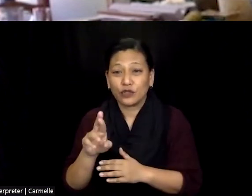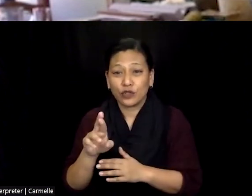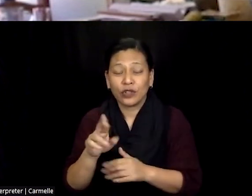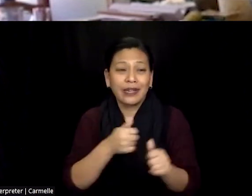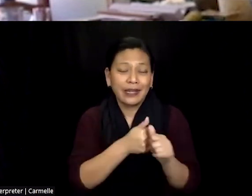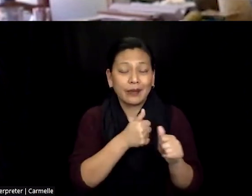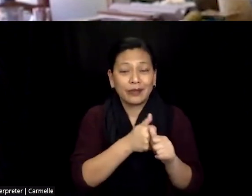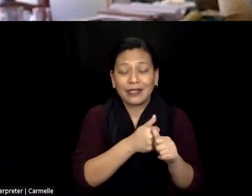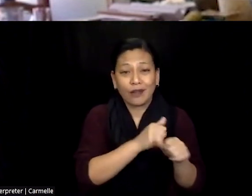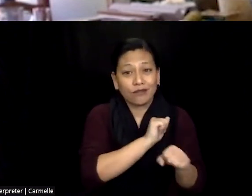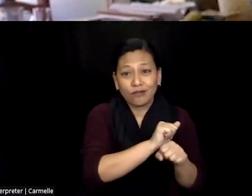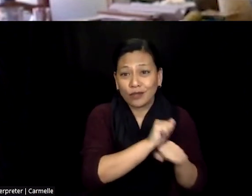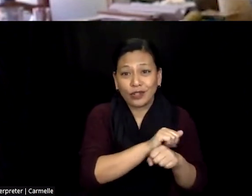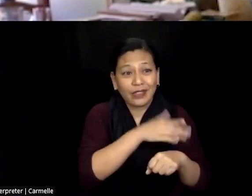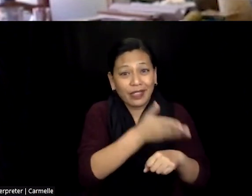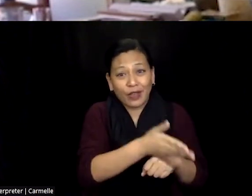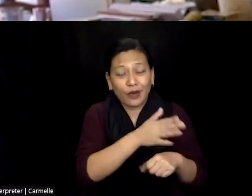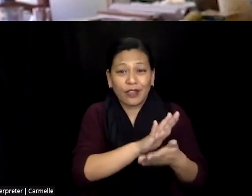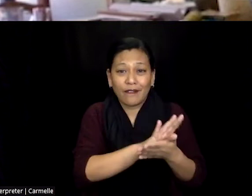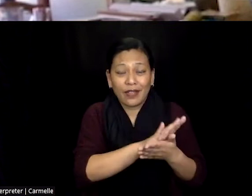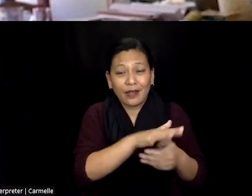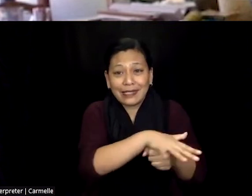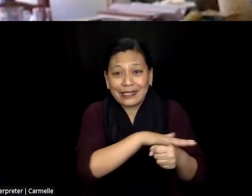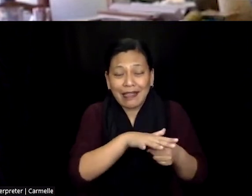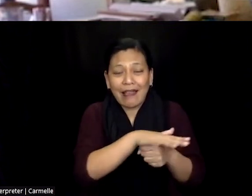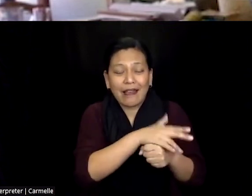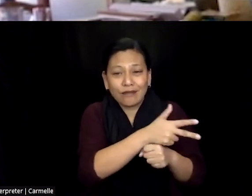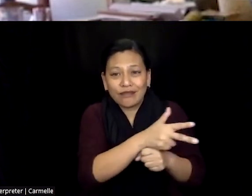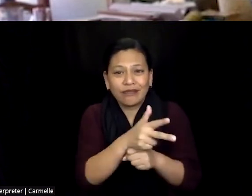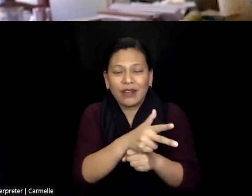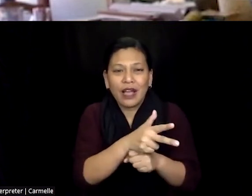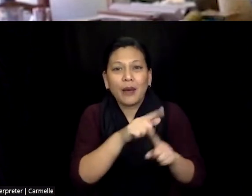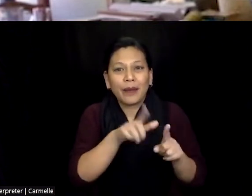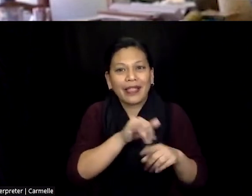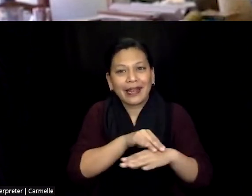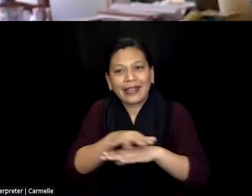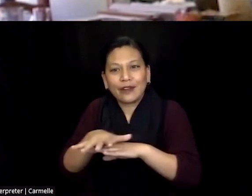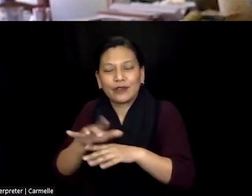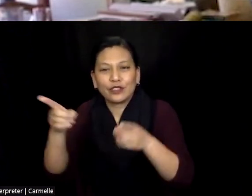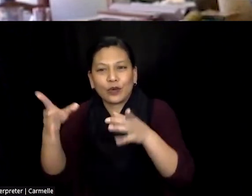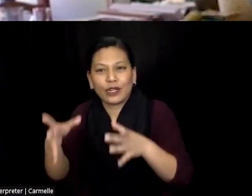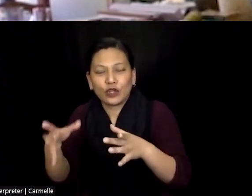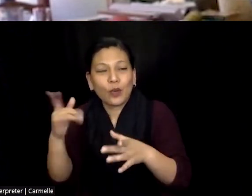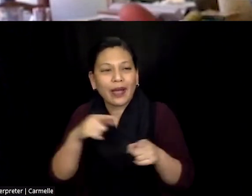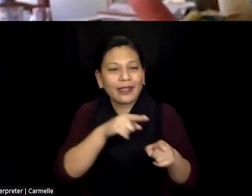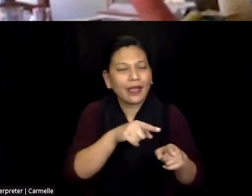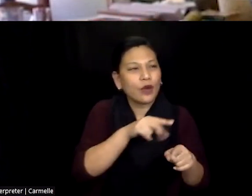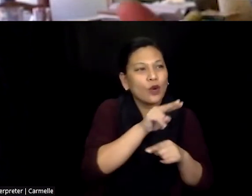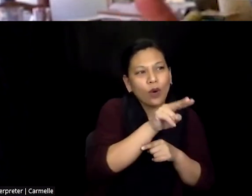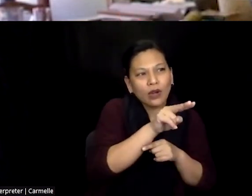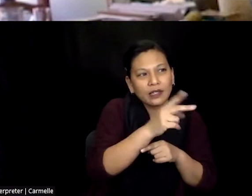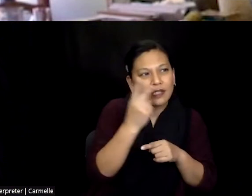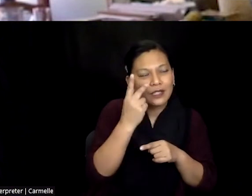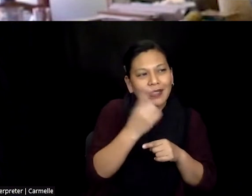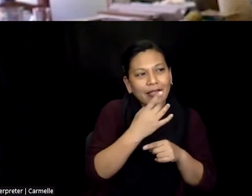a film set before he started directing. And that just made his directing so much better because he could look at someone setting up a light and go,